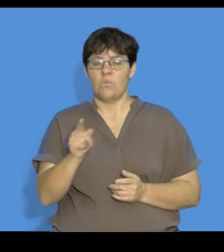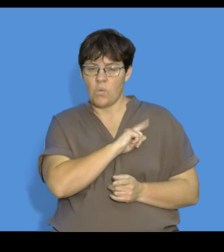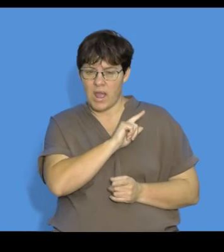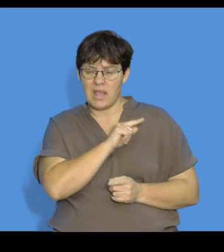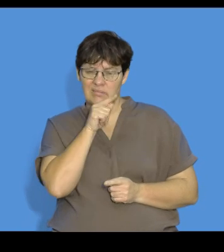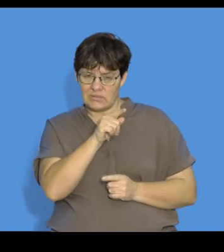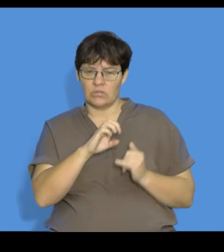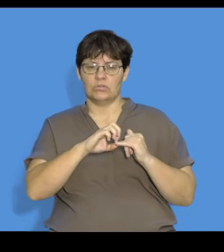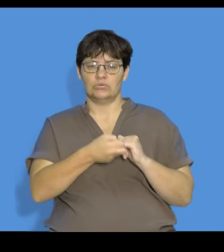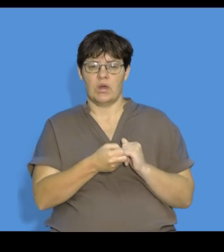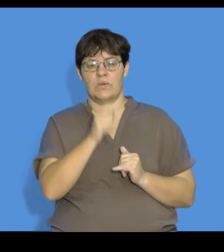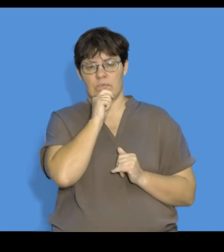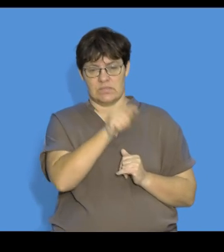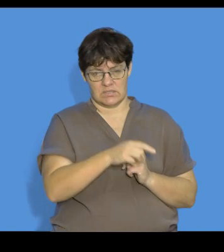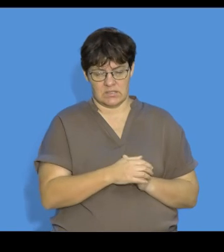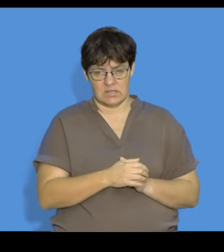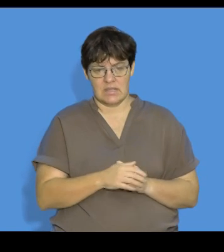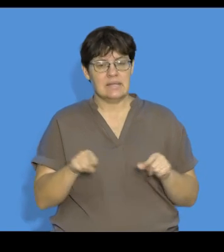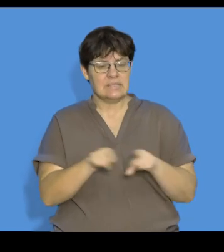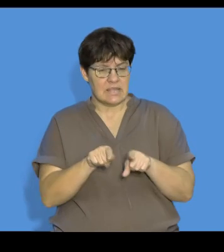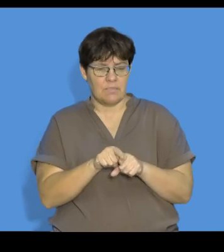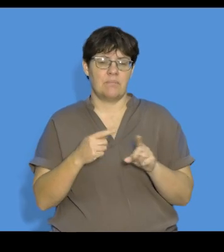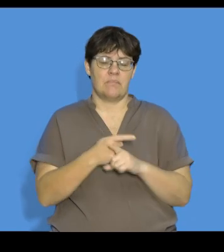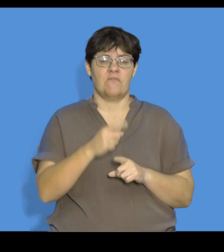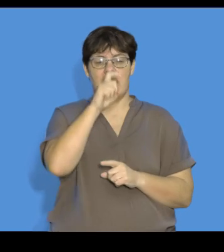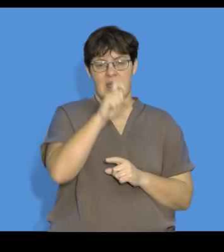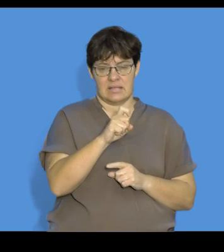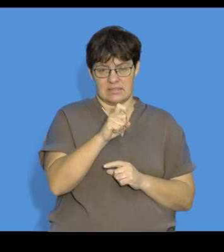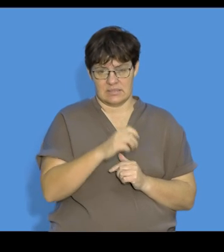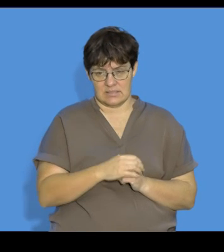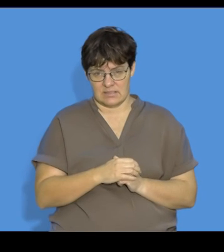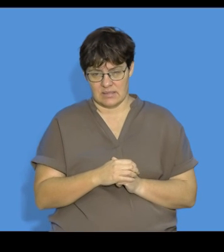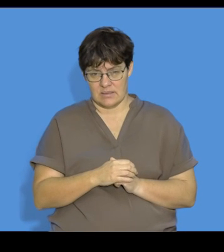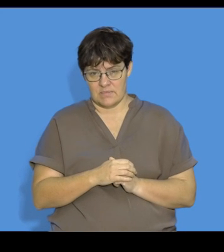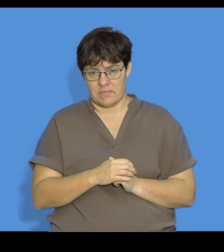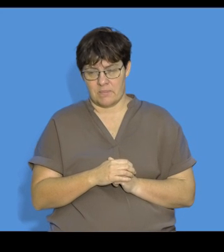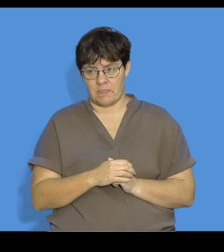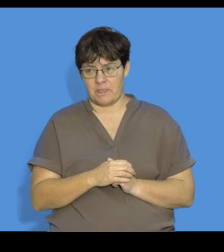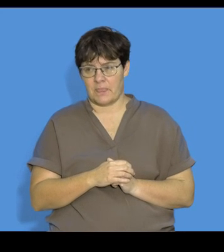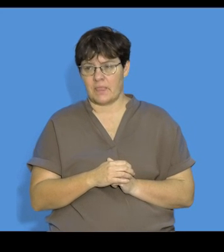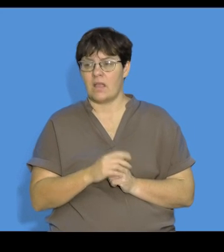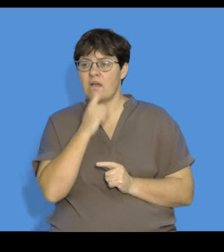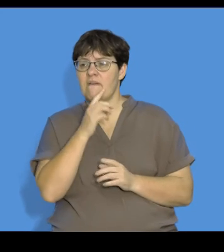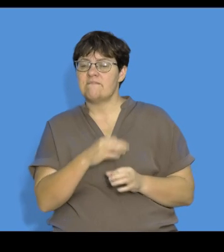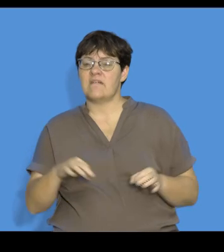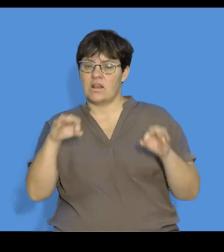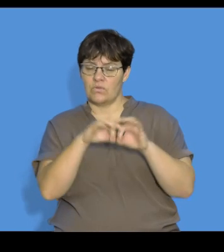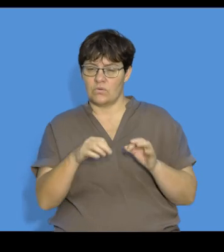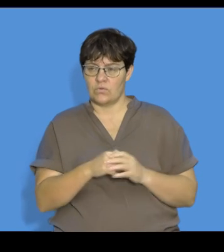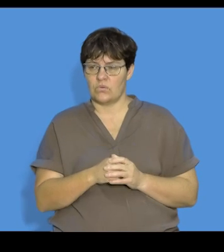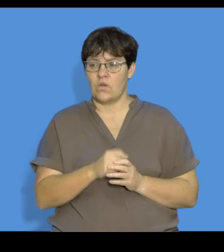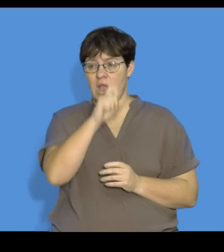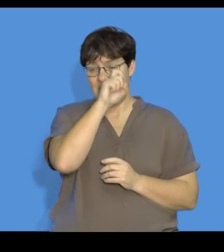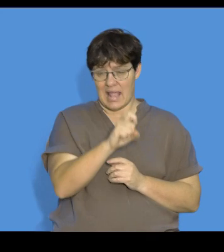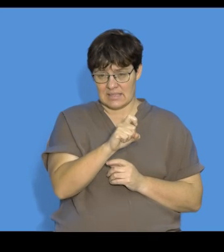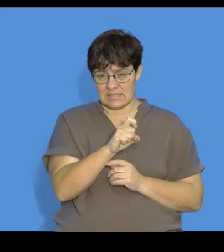one another, because that's what we're gonna try and use, even with the intercept with the axis. For which values